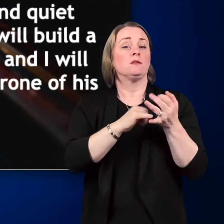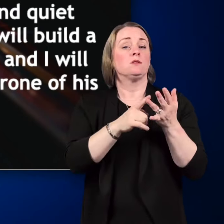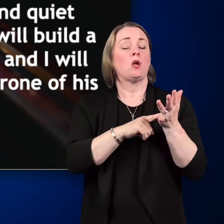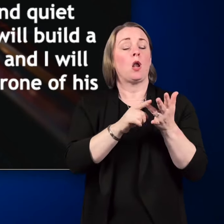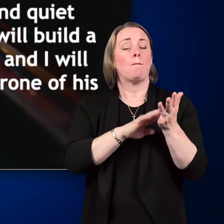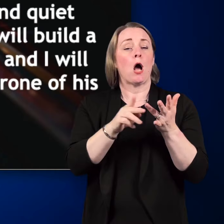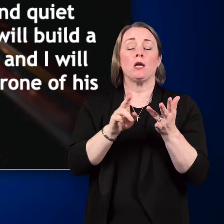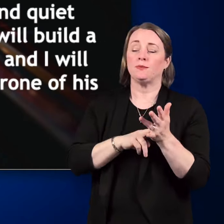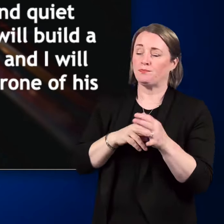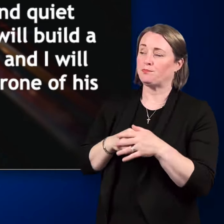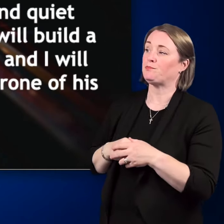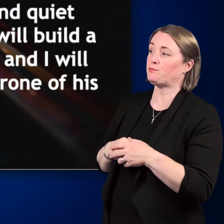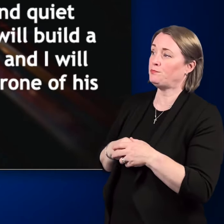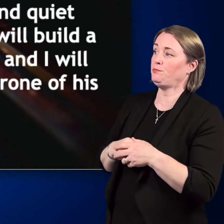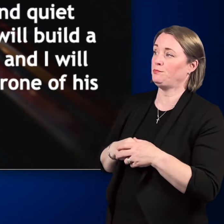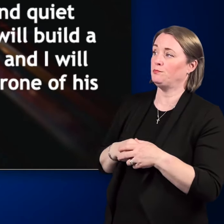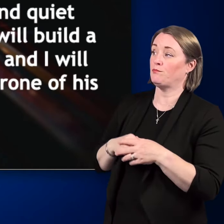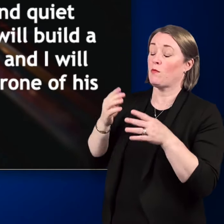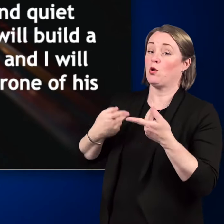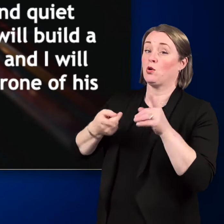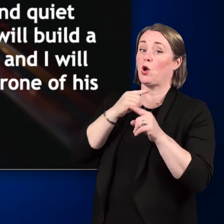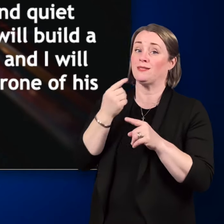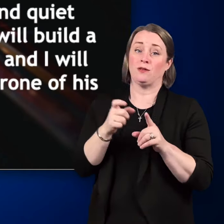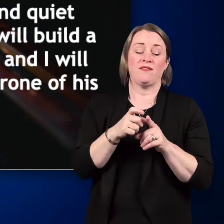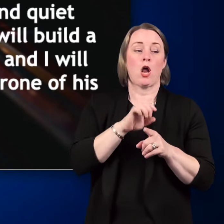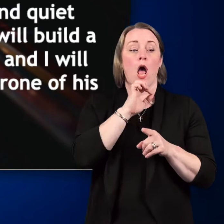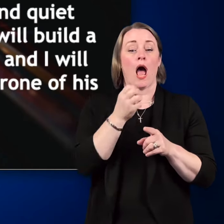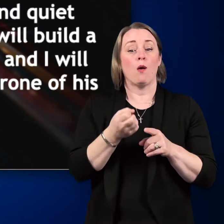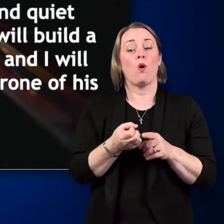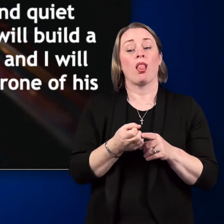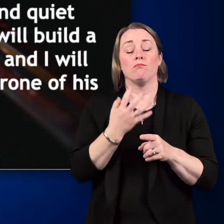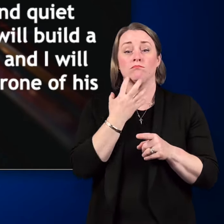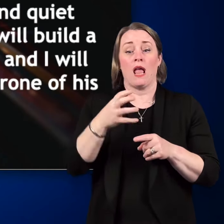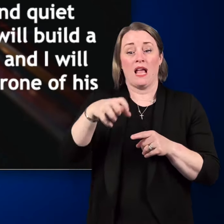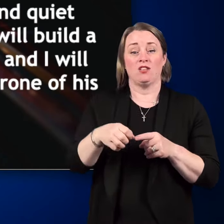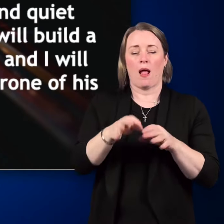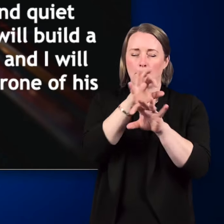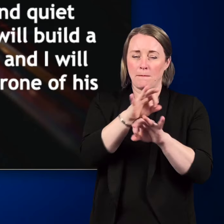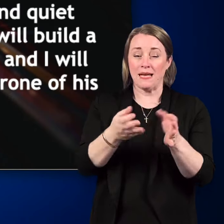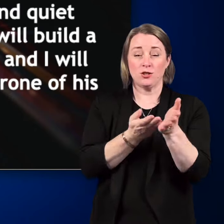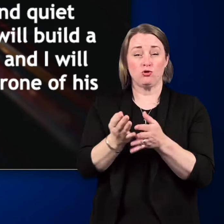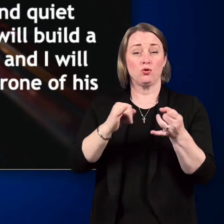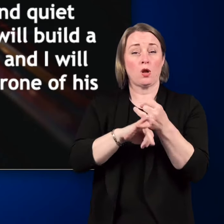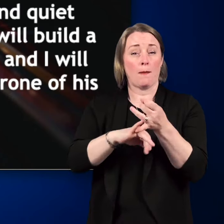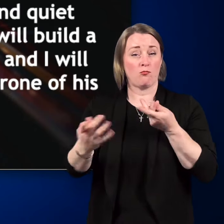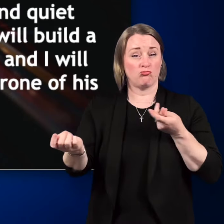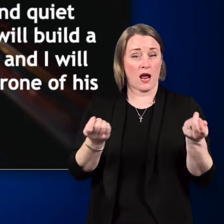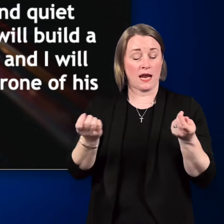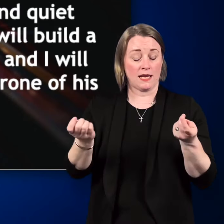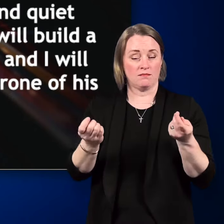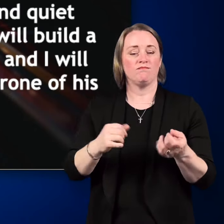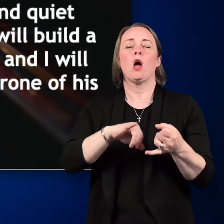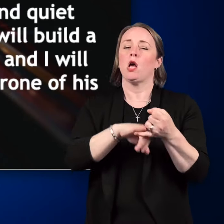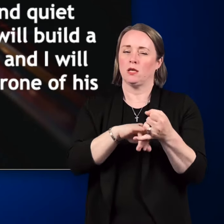Solomon. And I will grant Israel peace and quiet during his reign. He is the one who will build